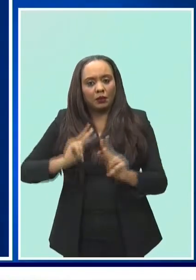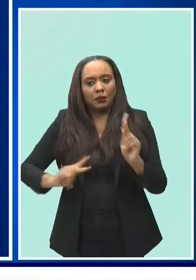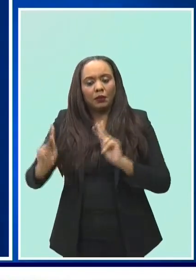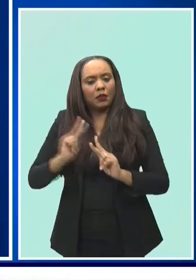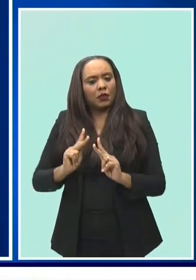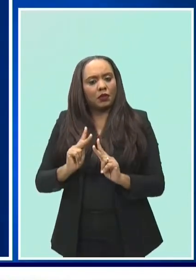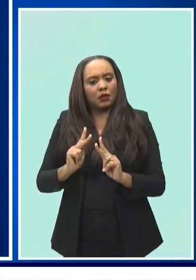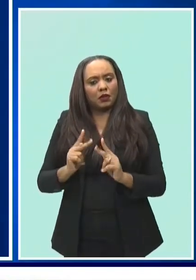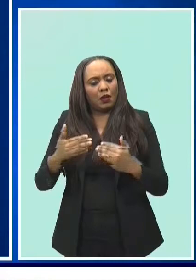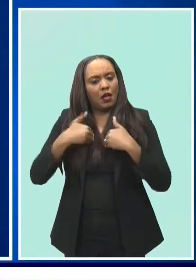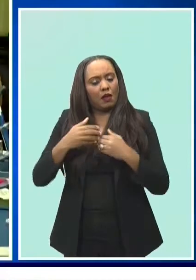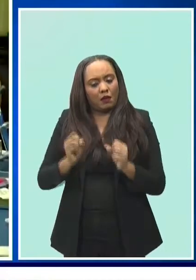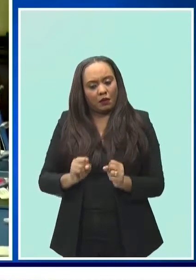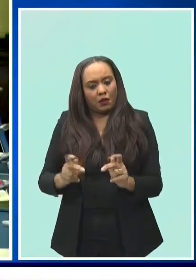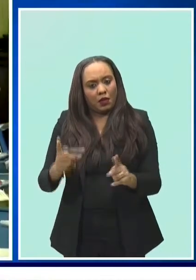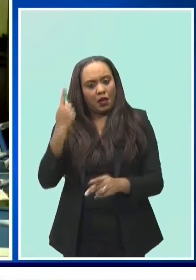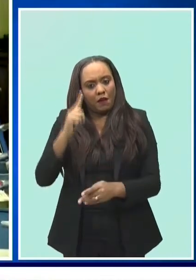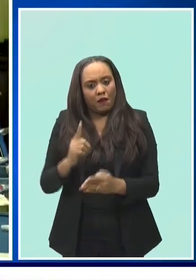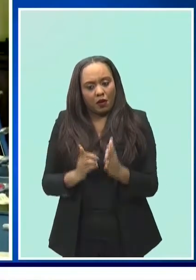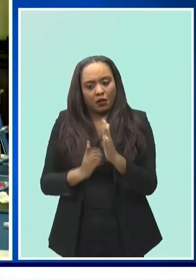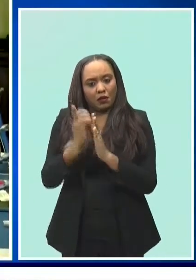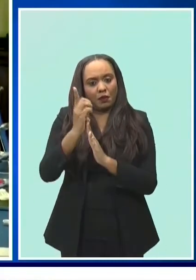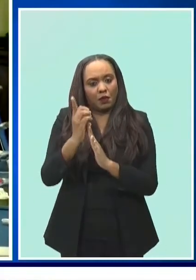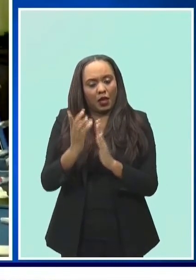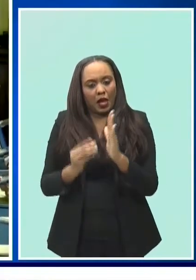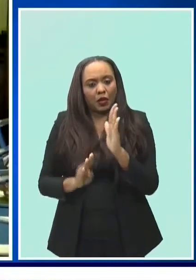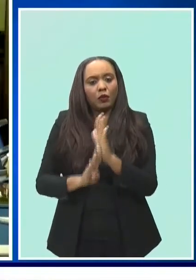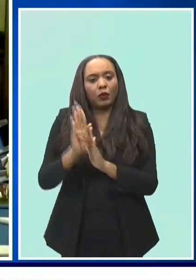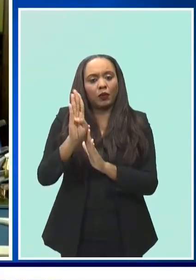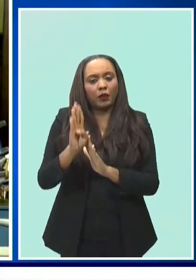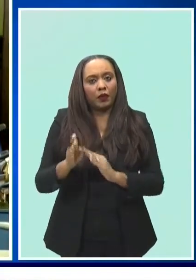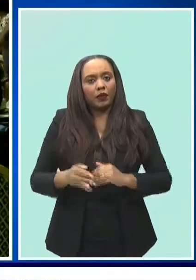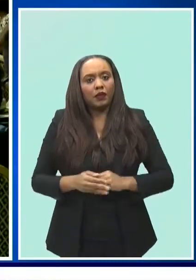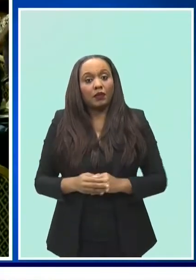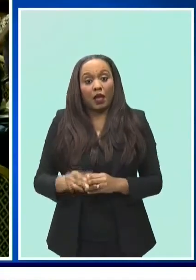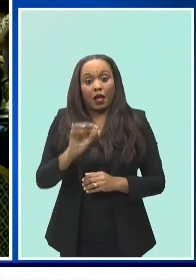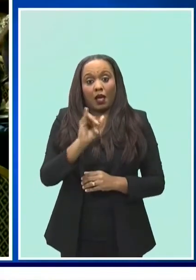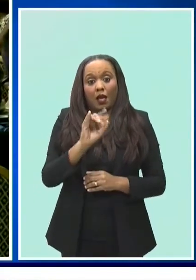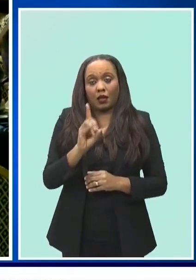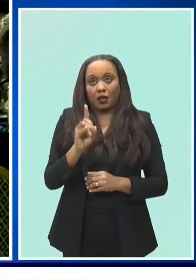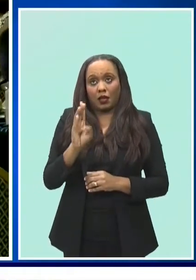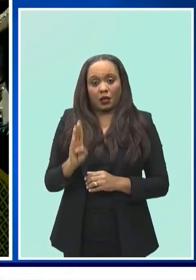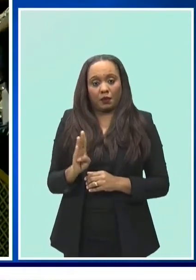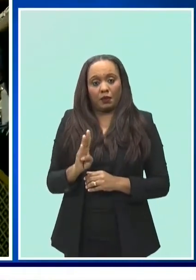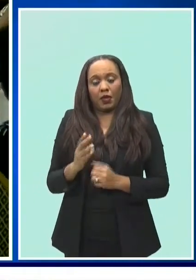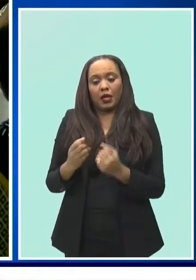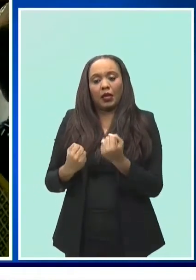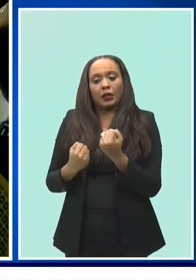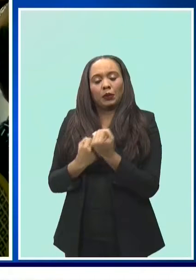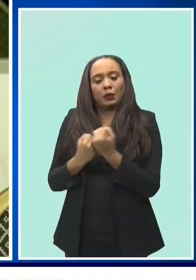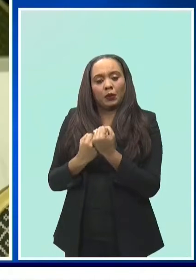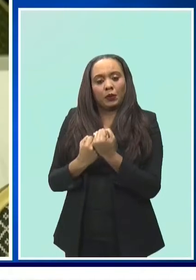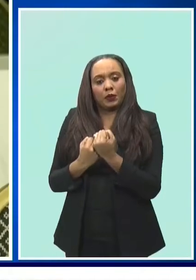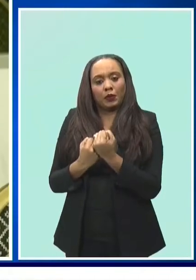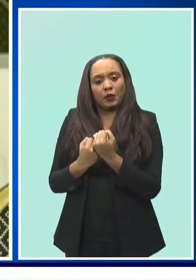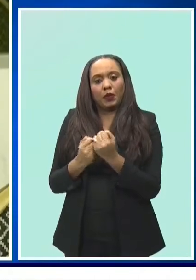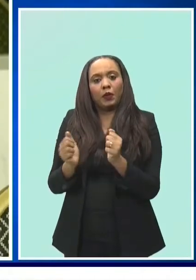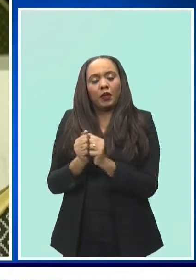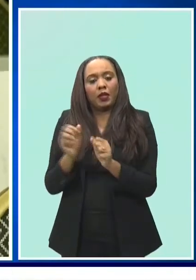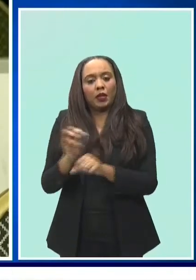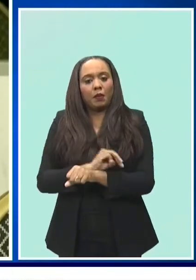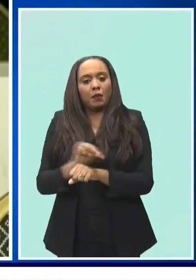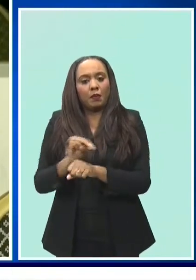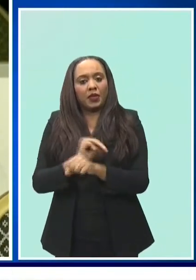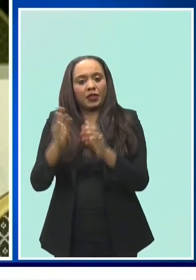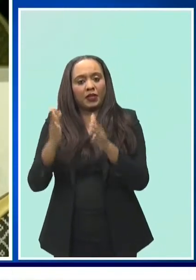having opportunities for growth. The IADB is one of the sponsors of the 8th Inter-American Meeting of Ministers of Culture and